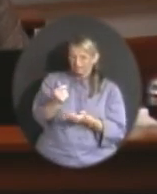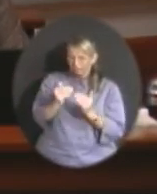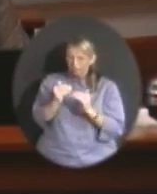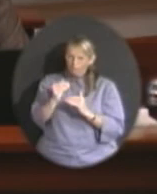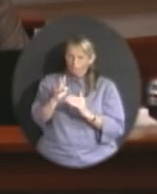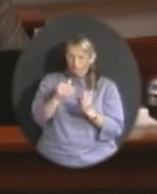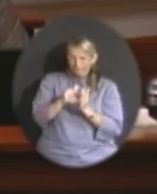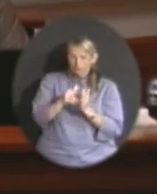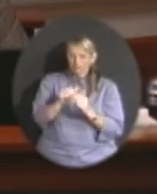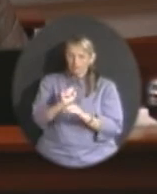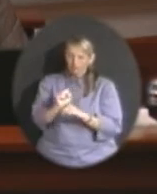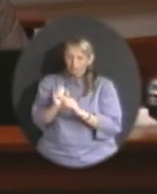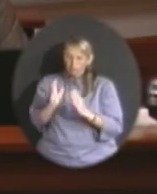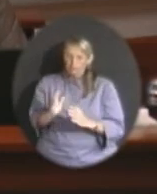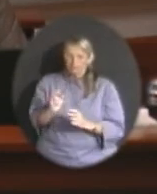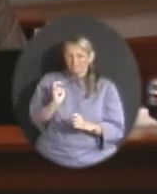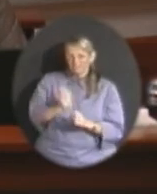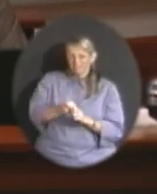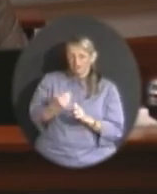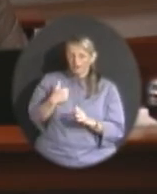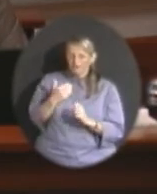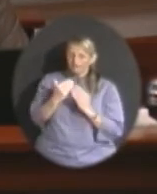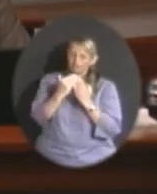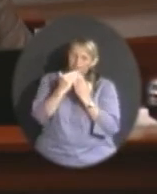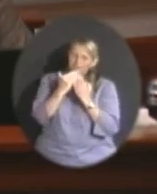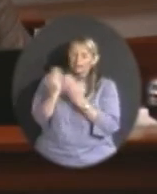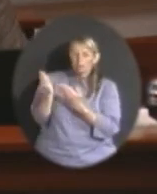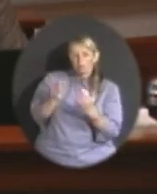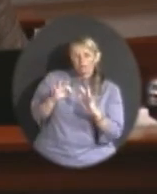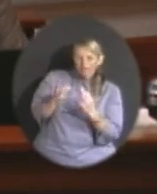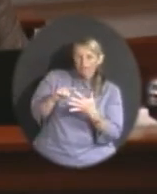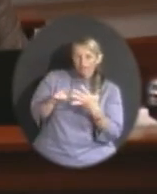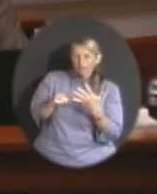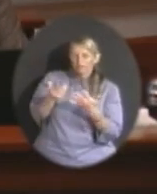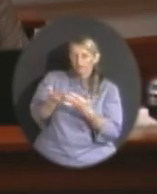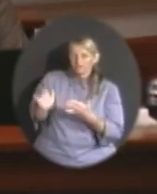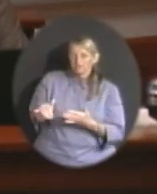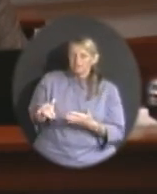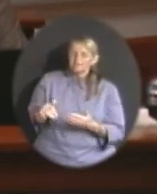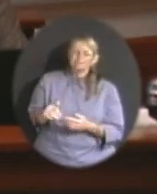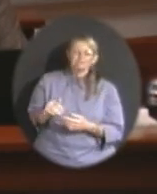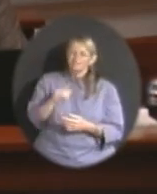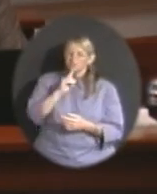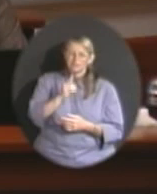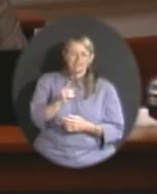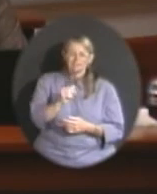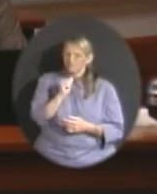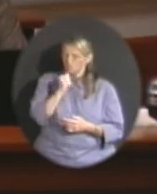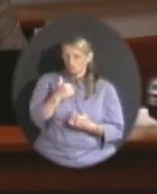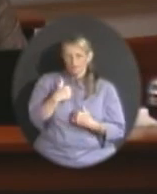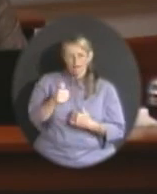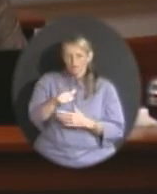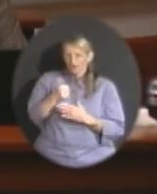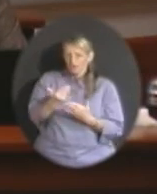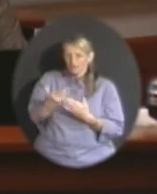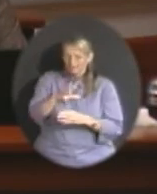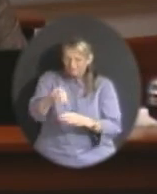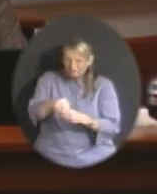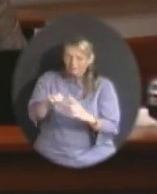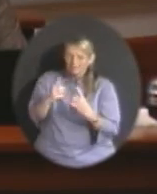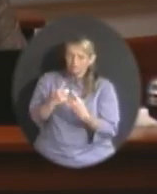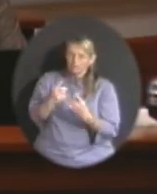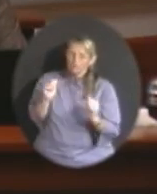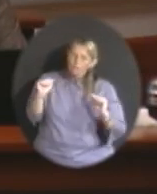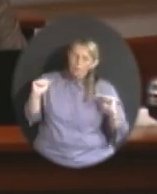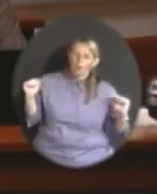have the picnic and bring your family and some of those things. So no, we really don't have anything else in the district that we do totally